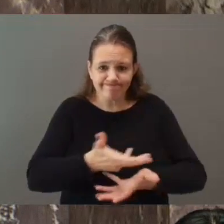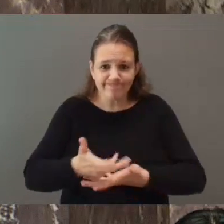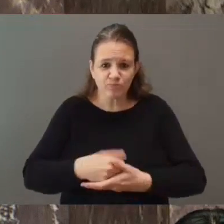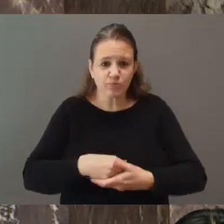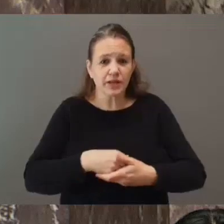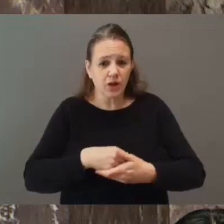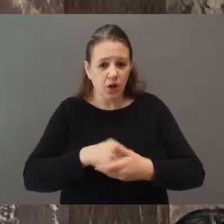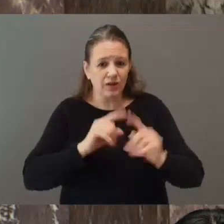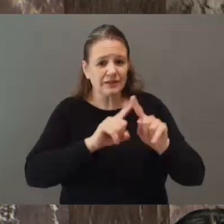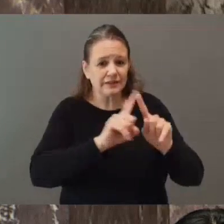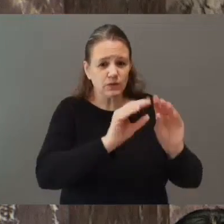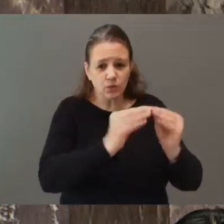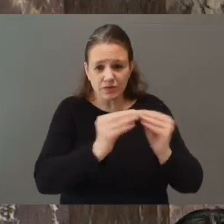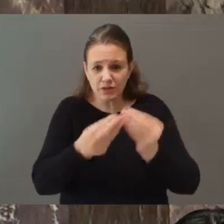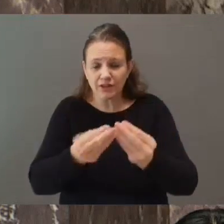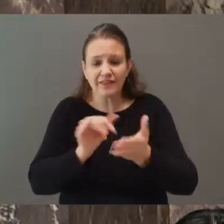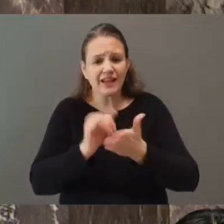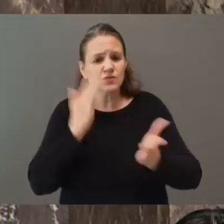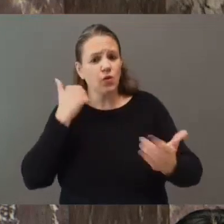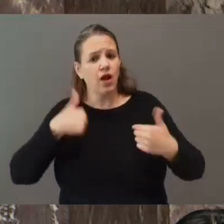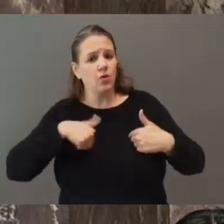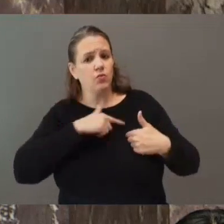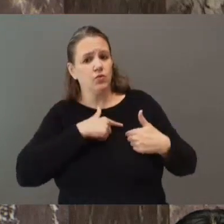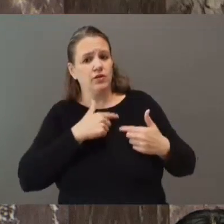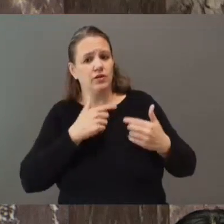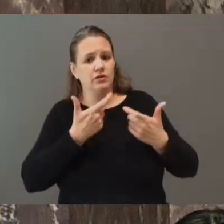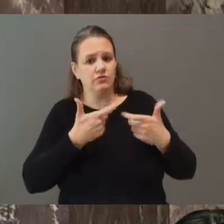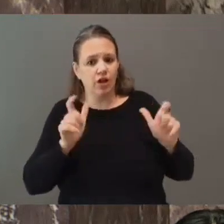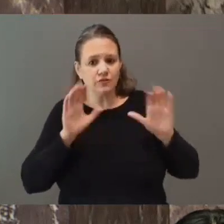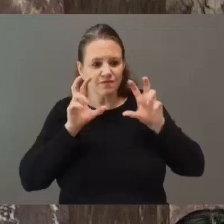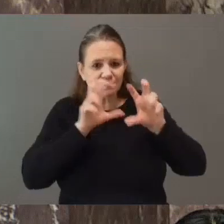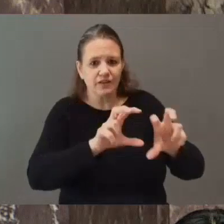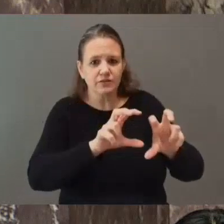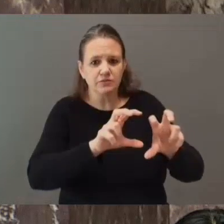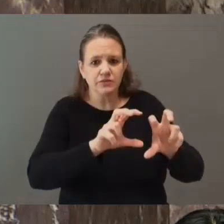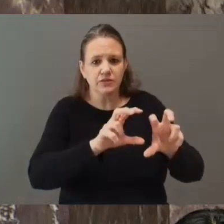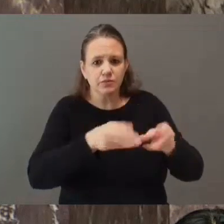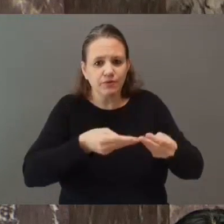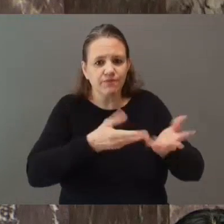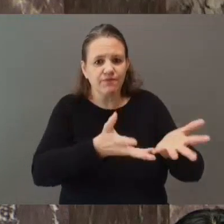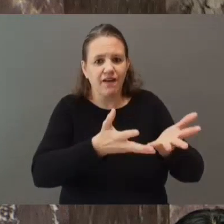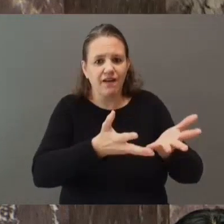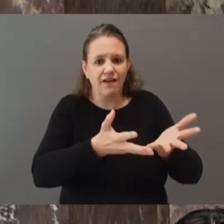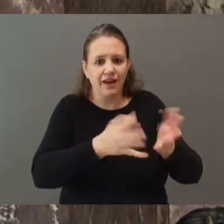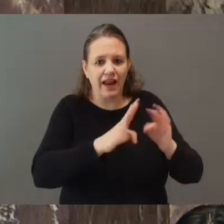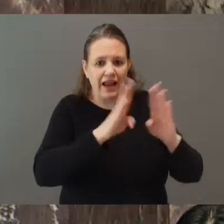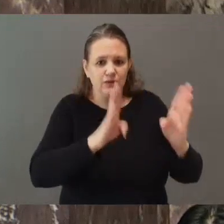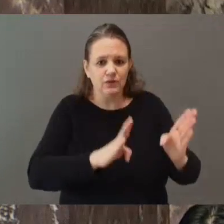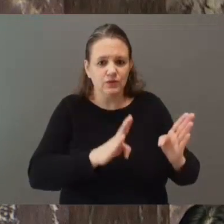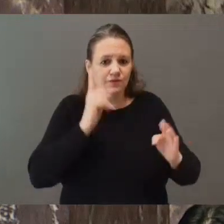for seniors and for other people who are struggling in our communities since history,